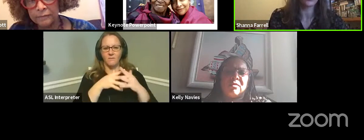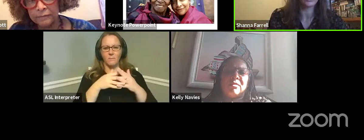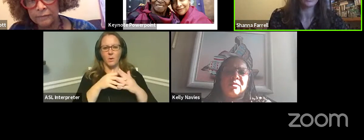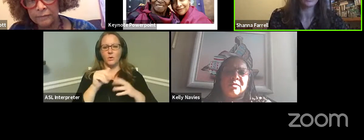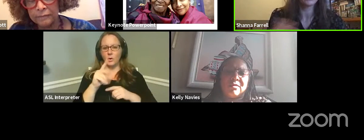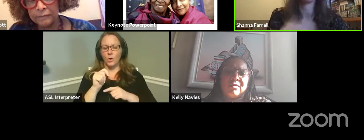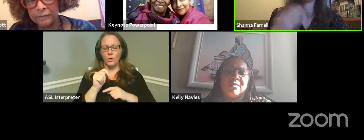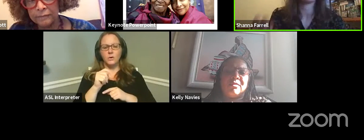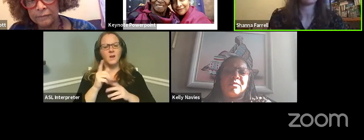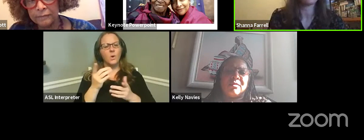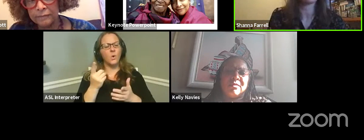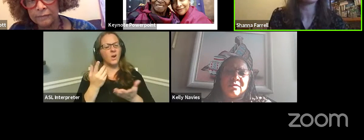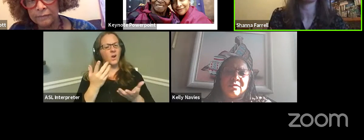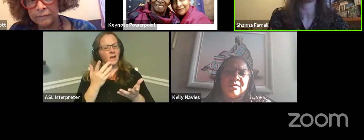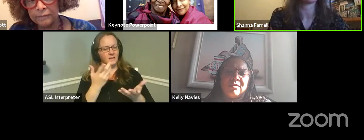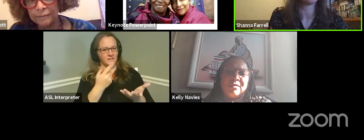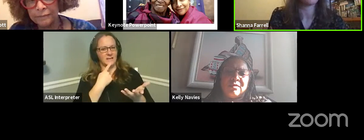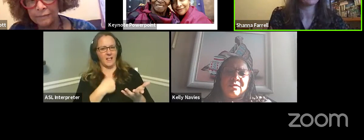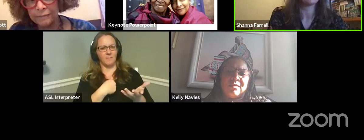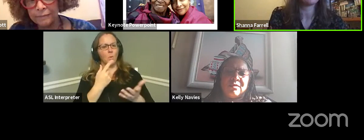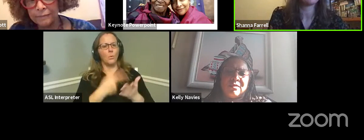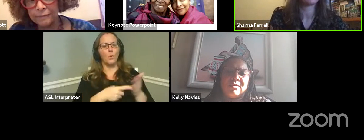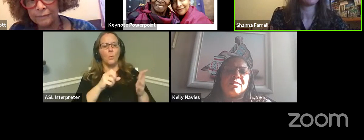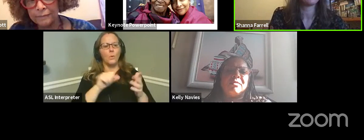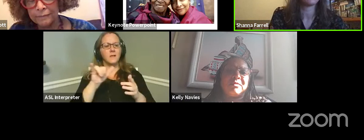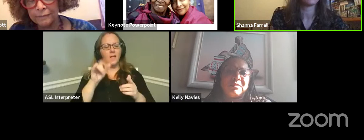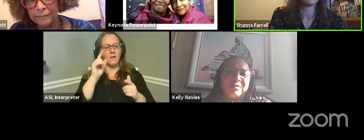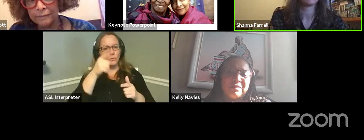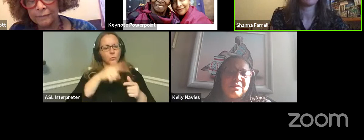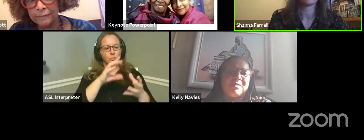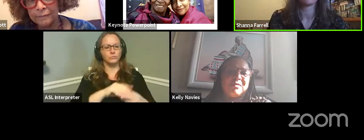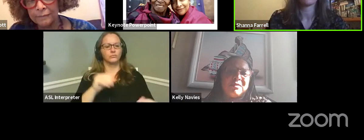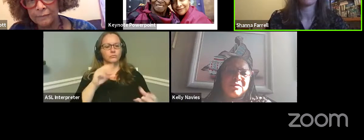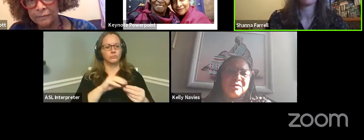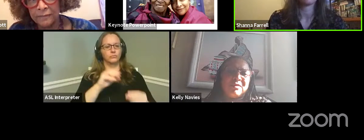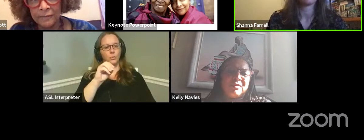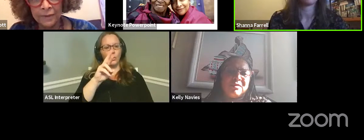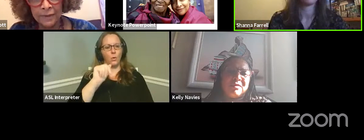your story in an oral history format?